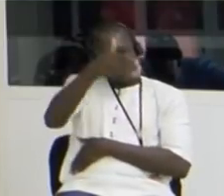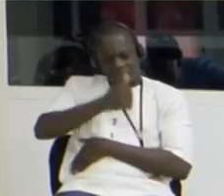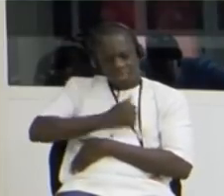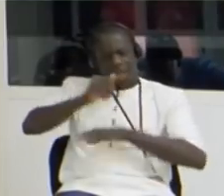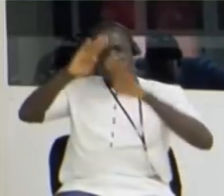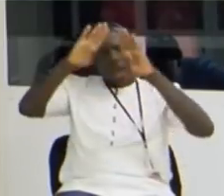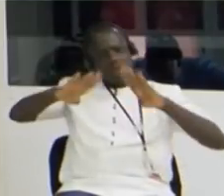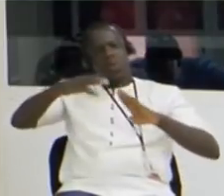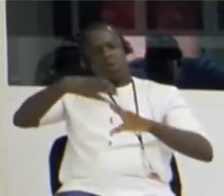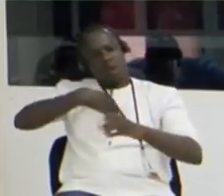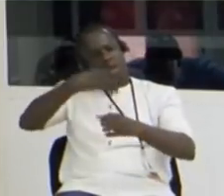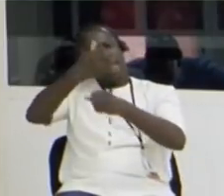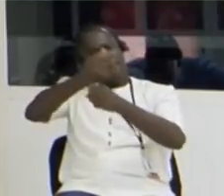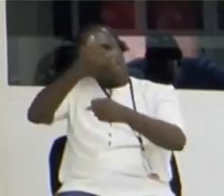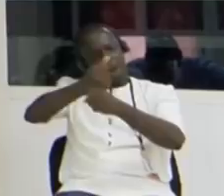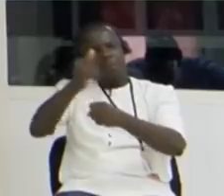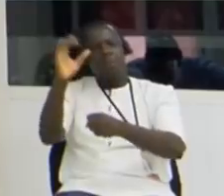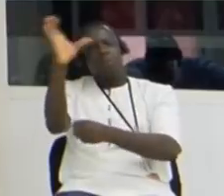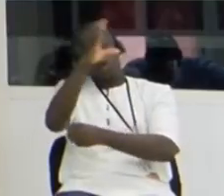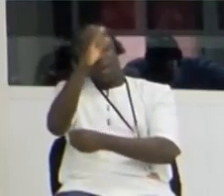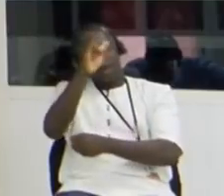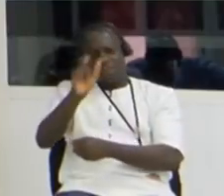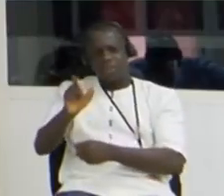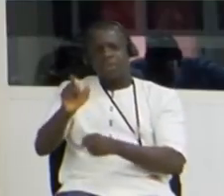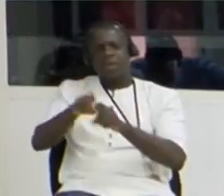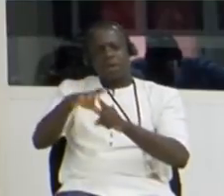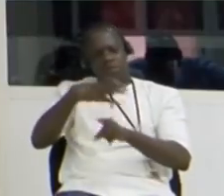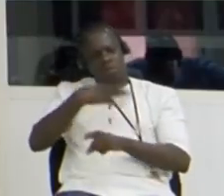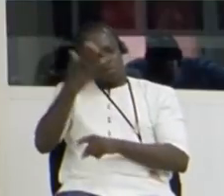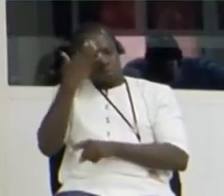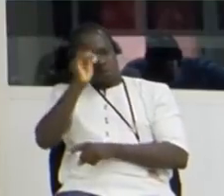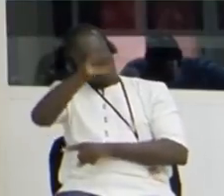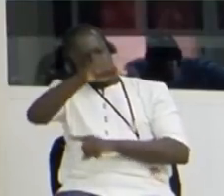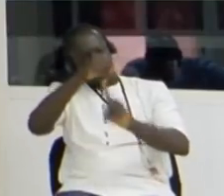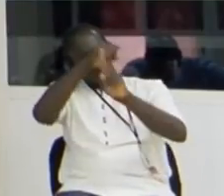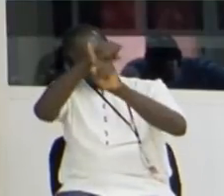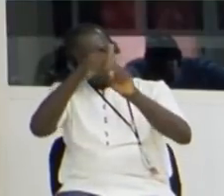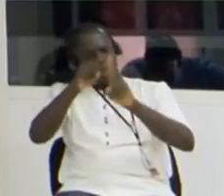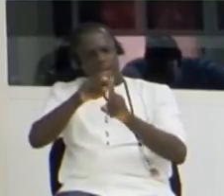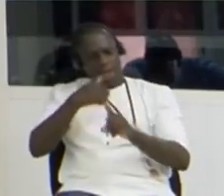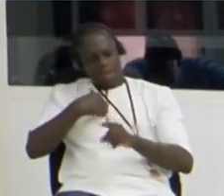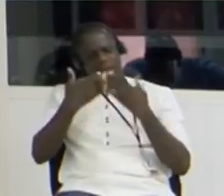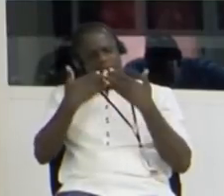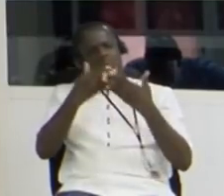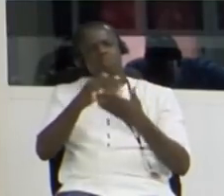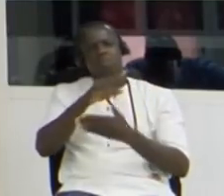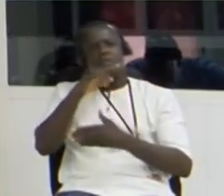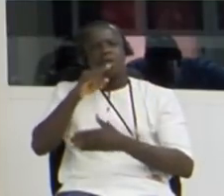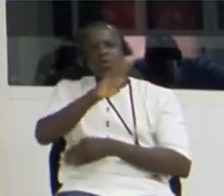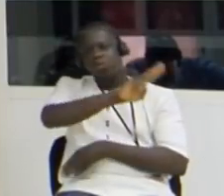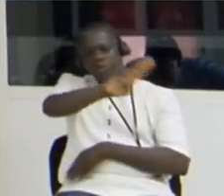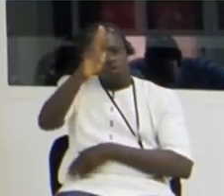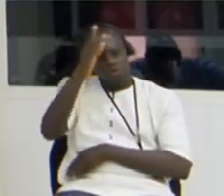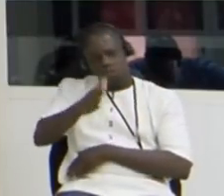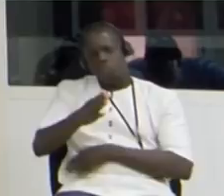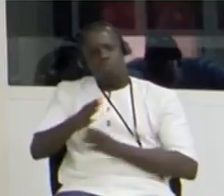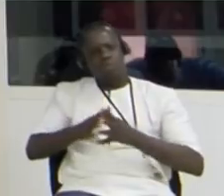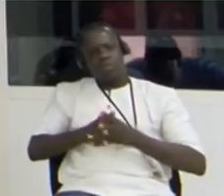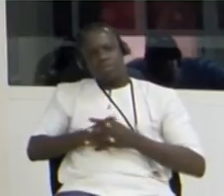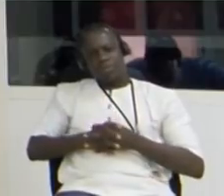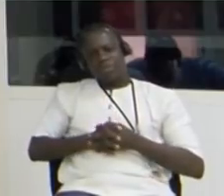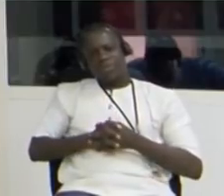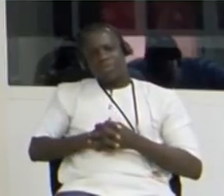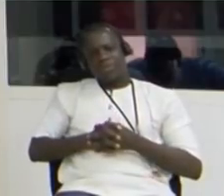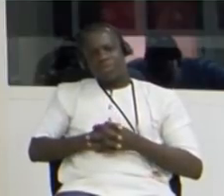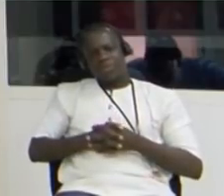help the winners. So we want to know your situation. But I told the mom that that that's not true, because the main